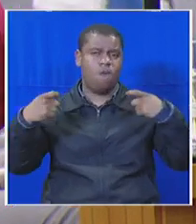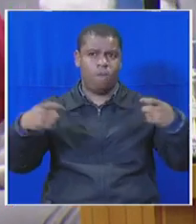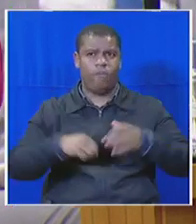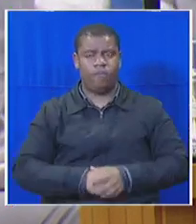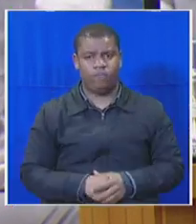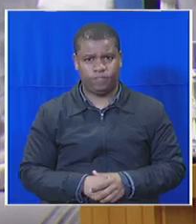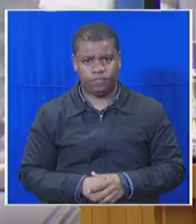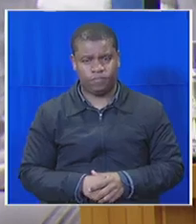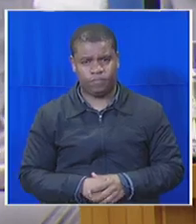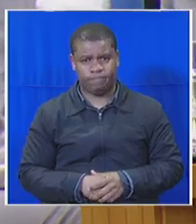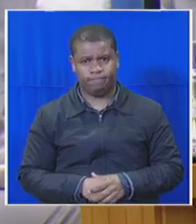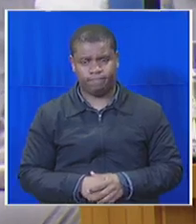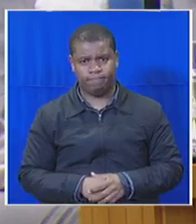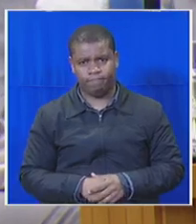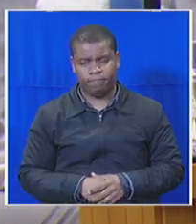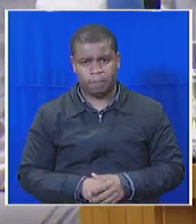biased.